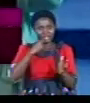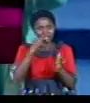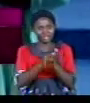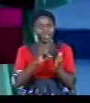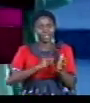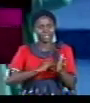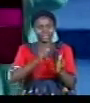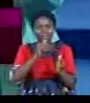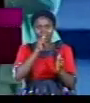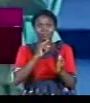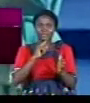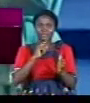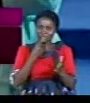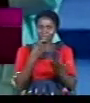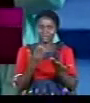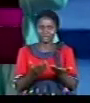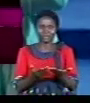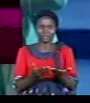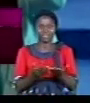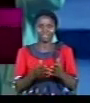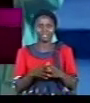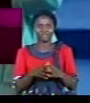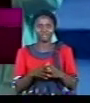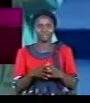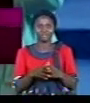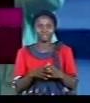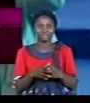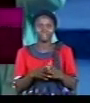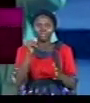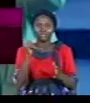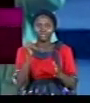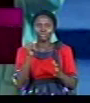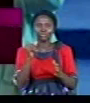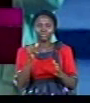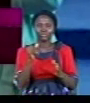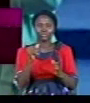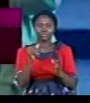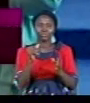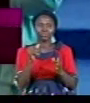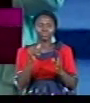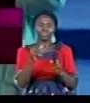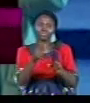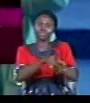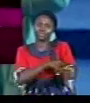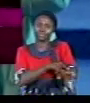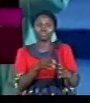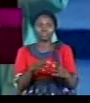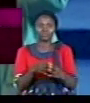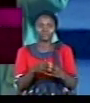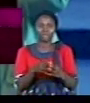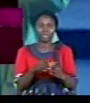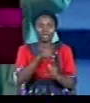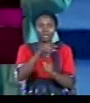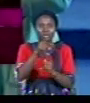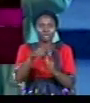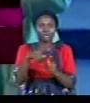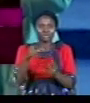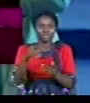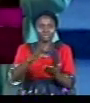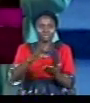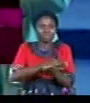And not too long, while the lead singer was saying what's going